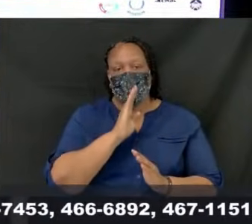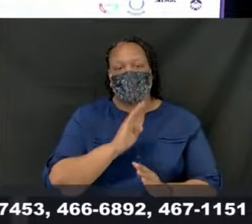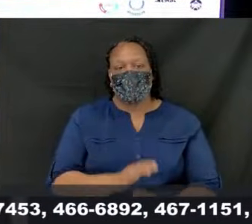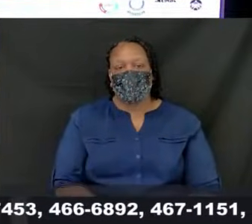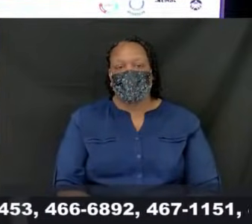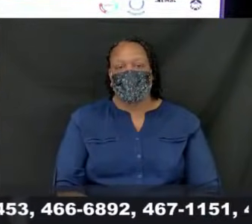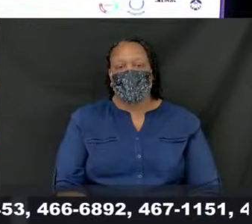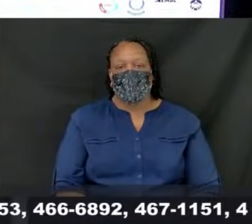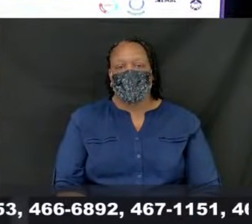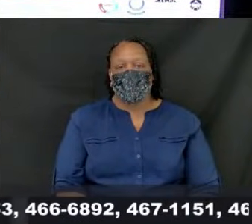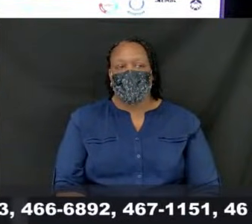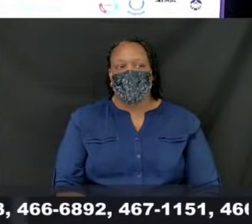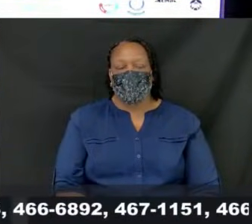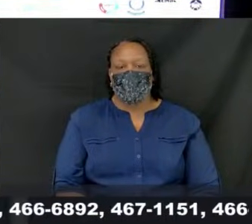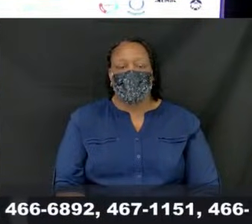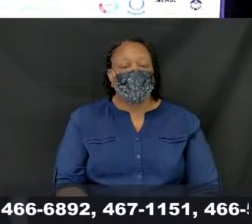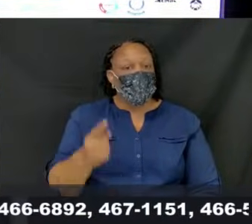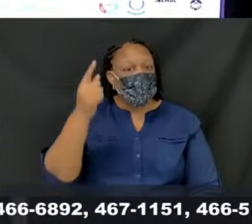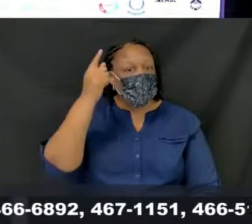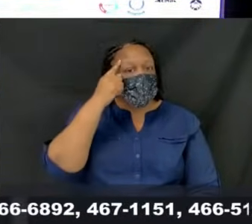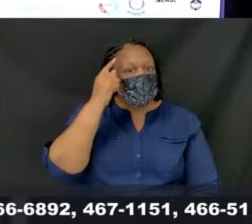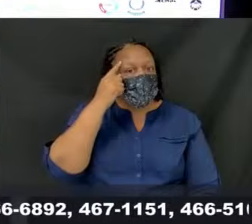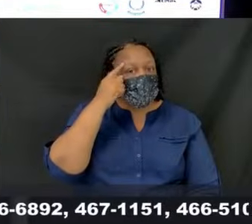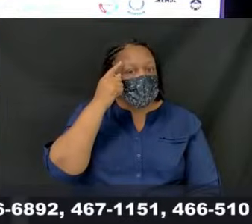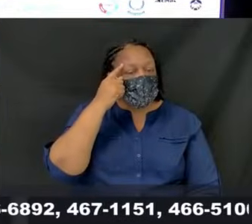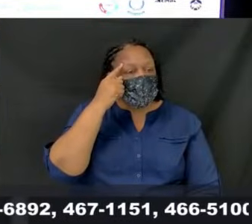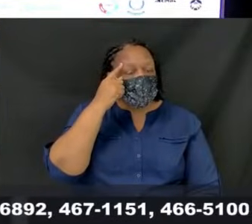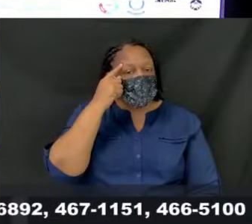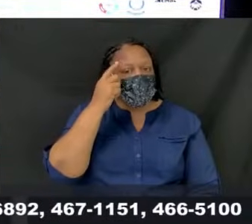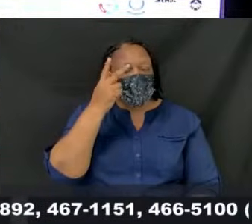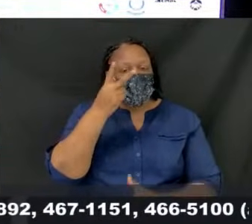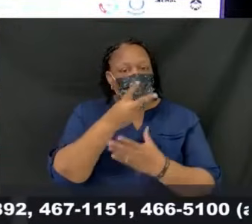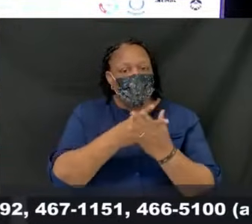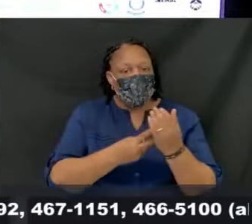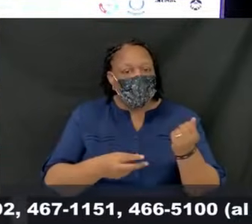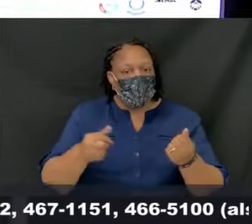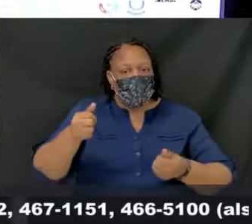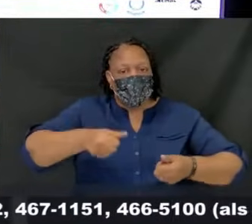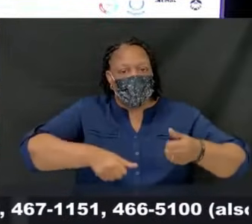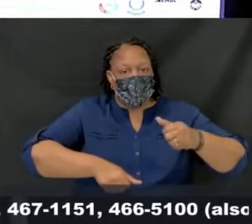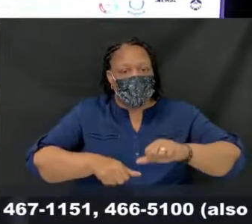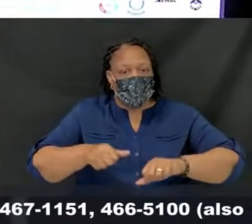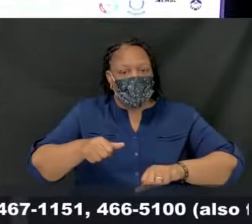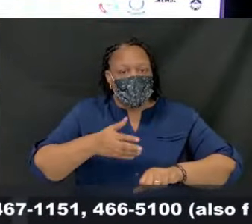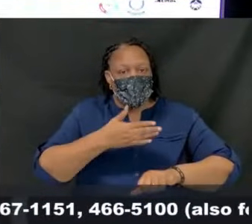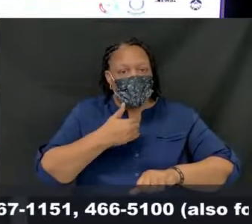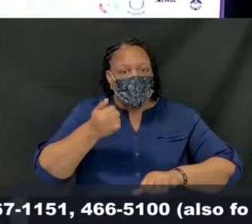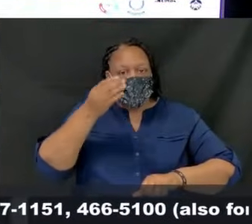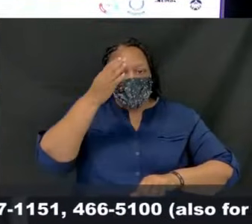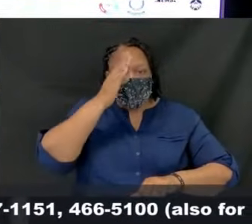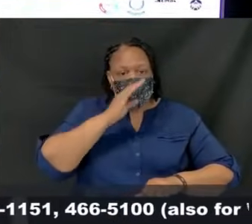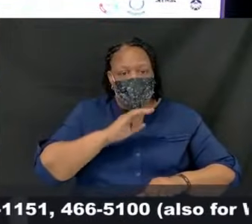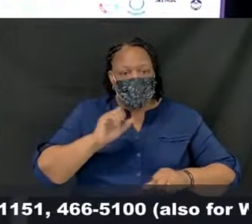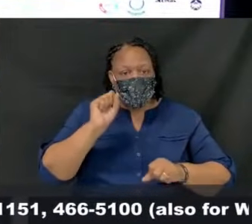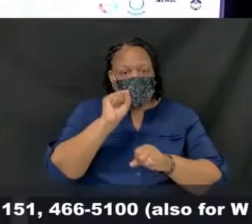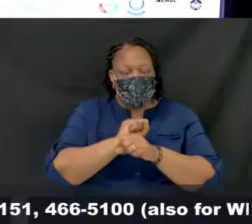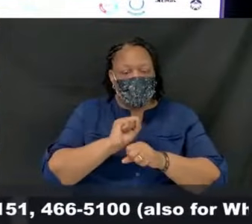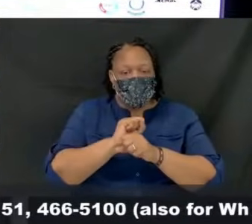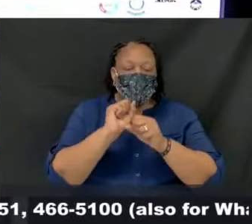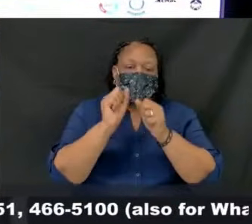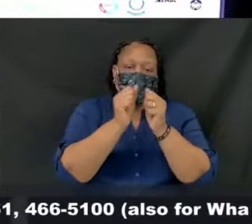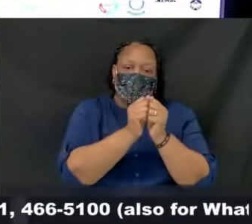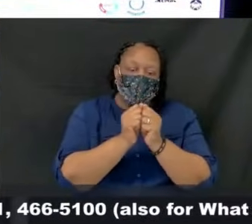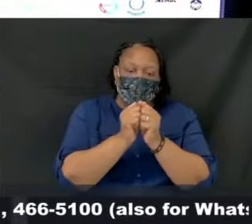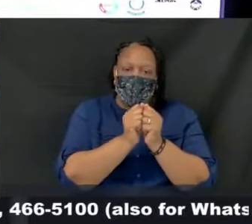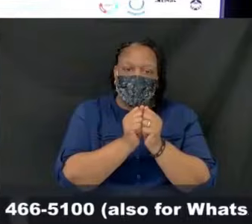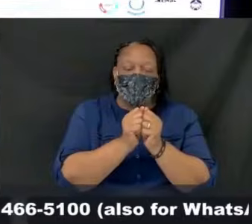is not in God. Faith and science go hand in hand. It is God that gave